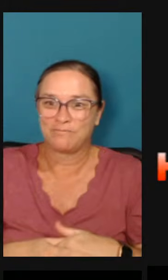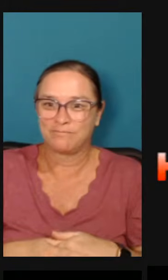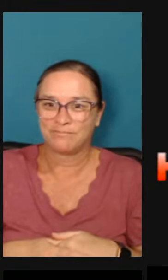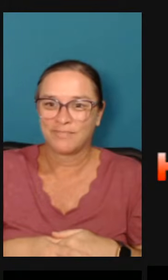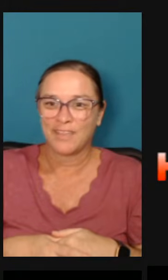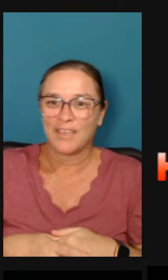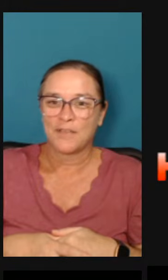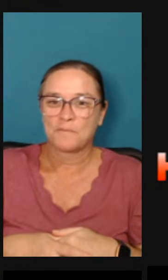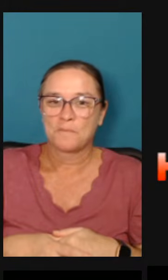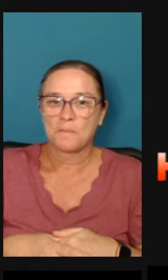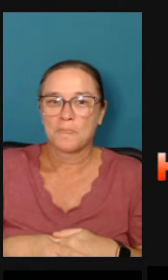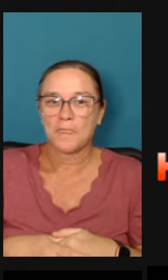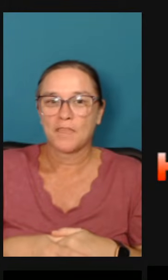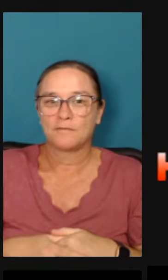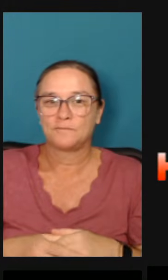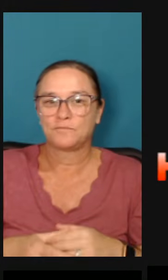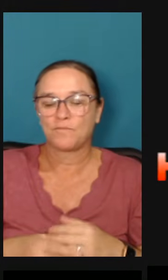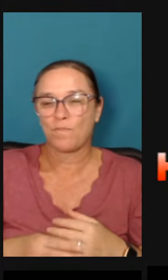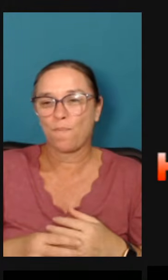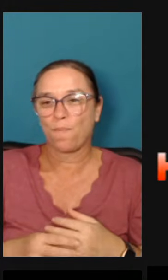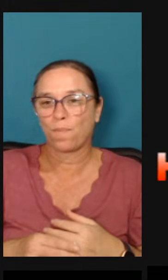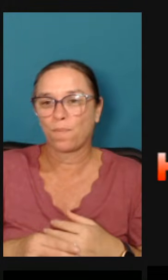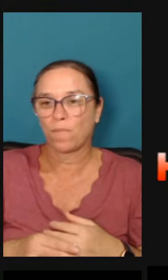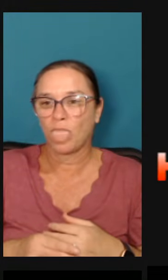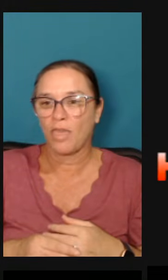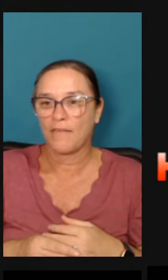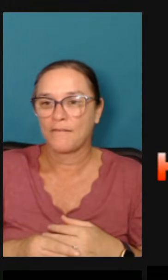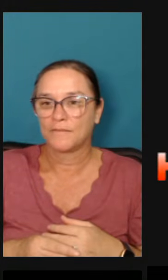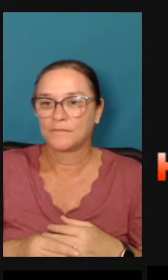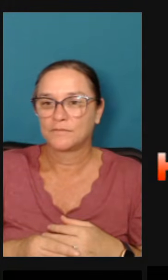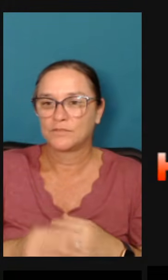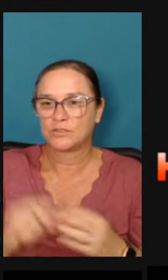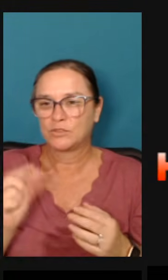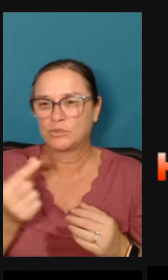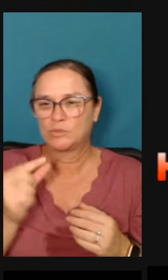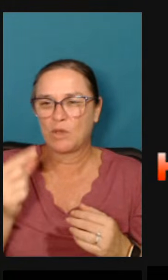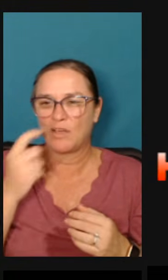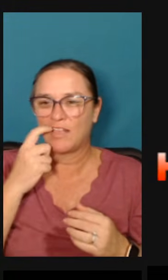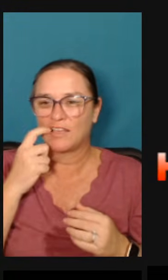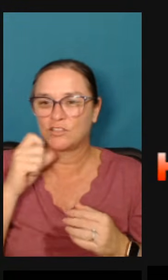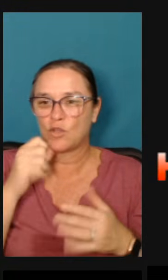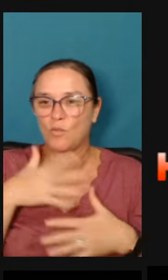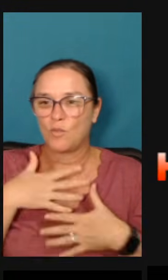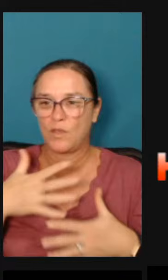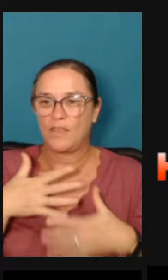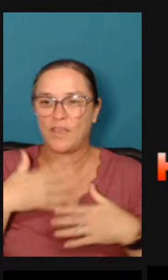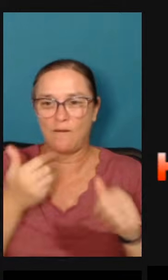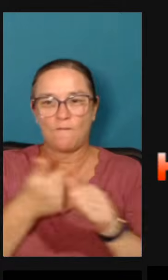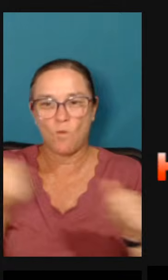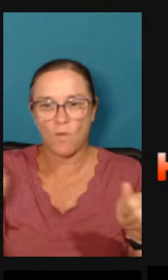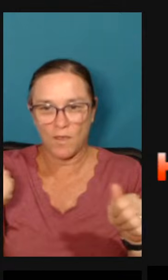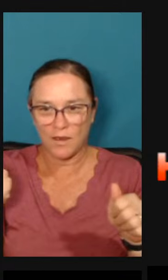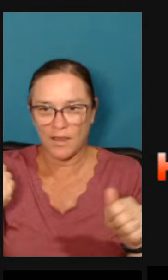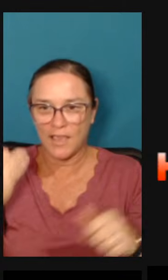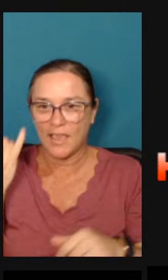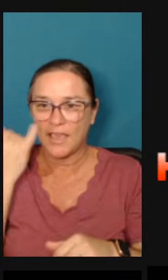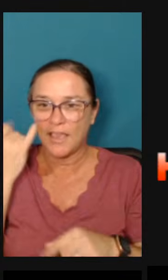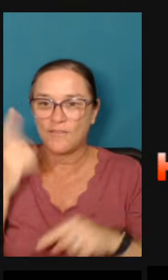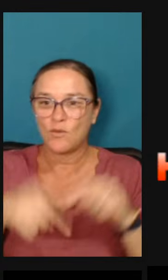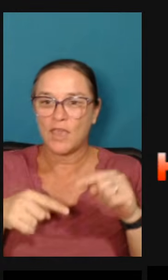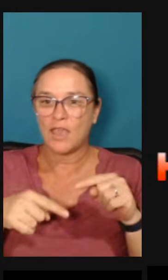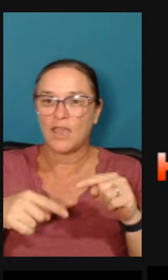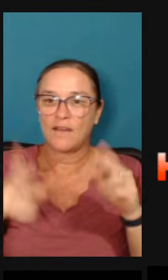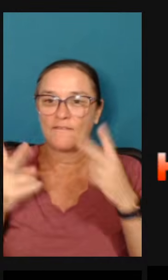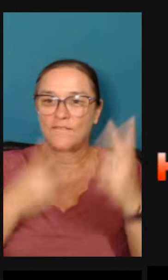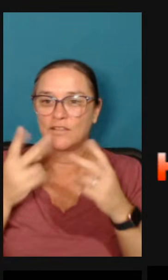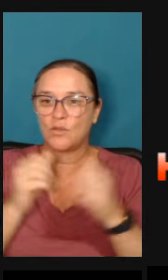And the tiny shards of glass. Don't breathe it. Stay away from it. If you can't visit with proper